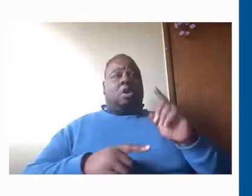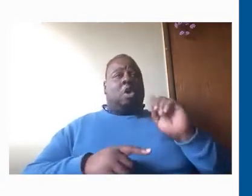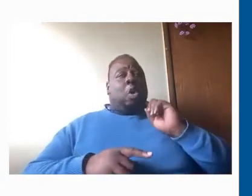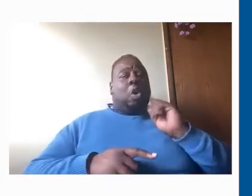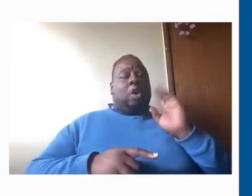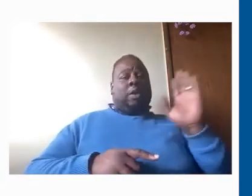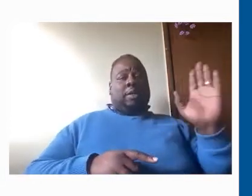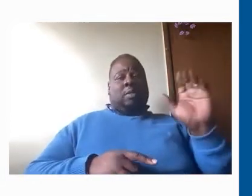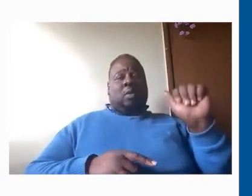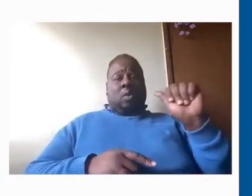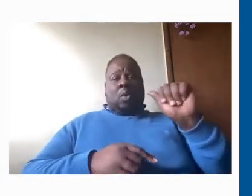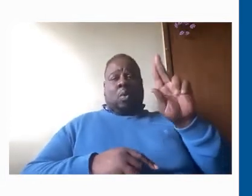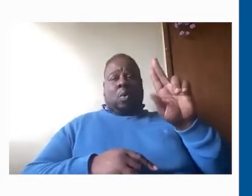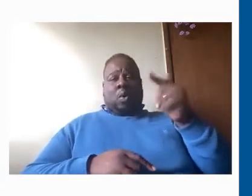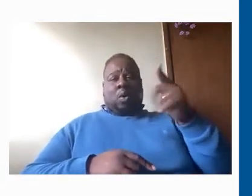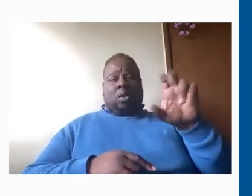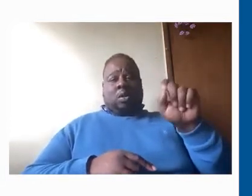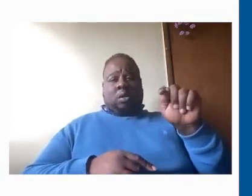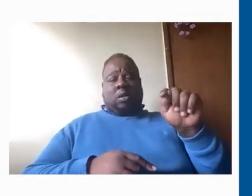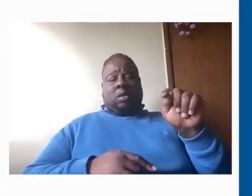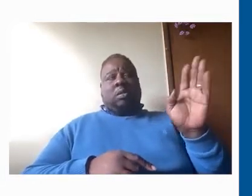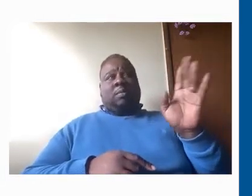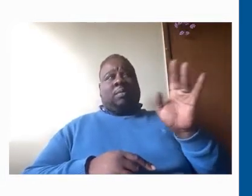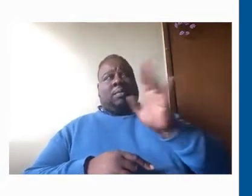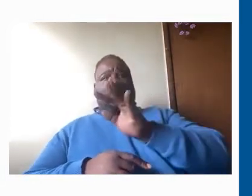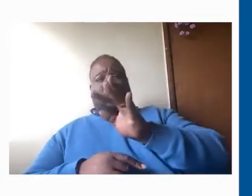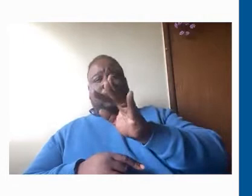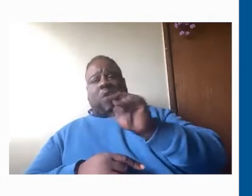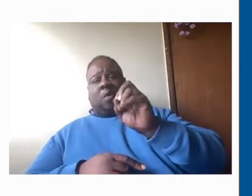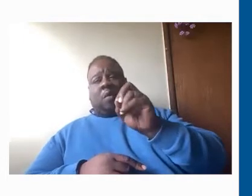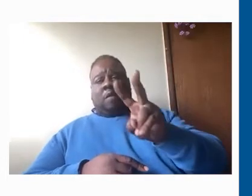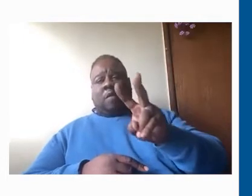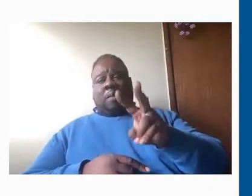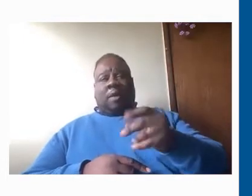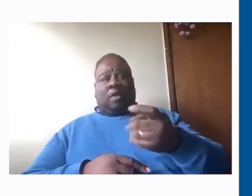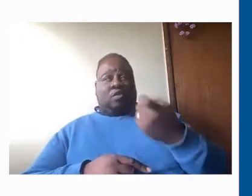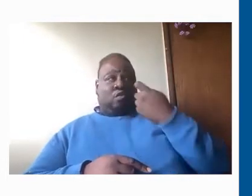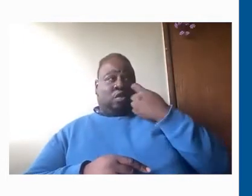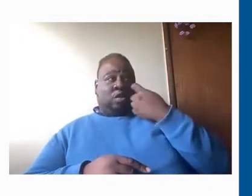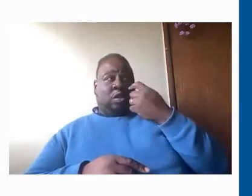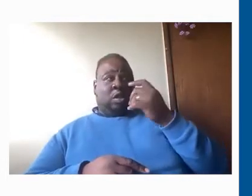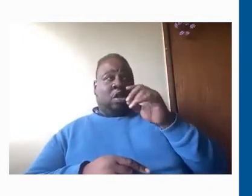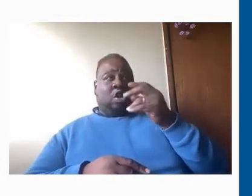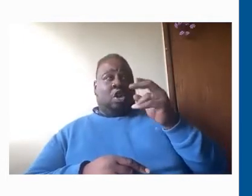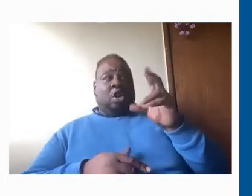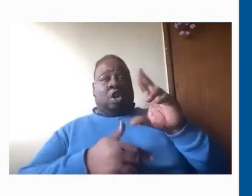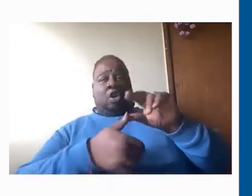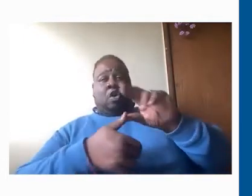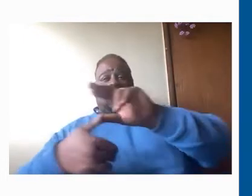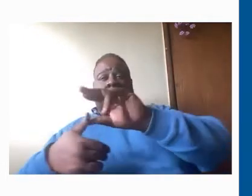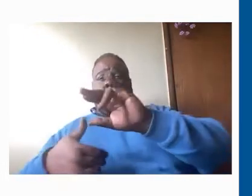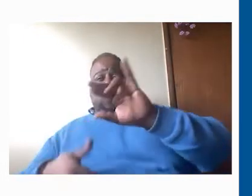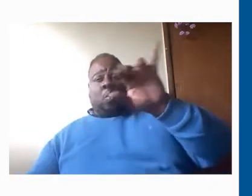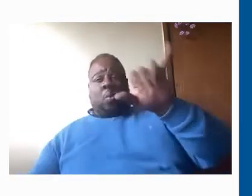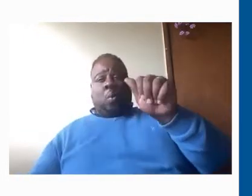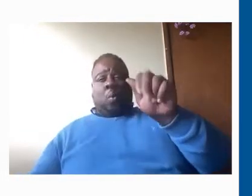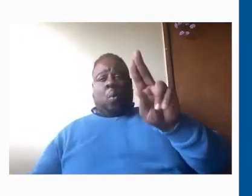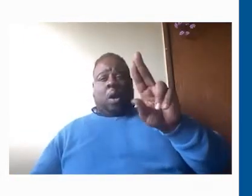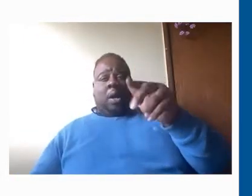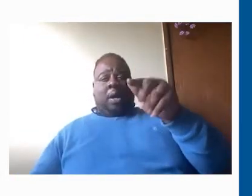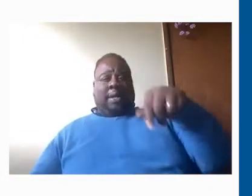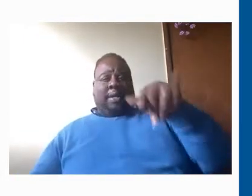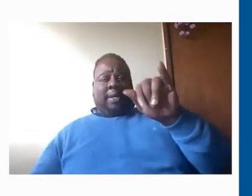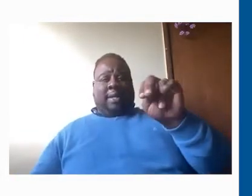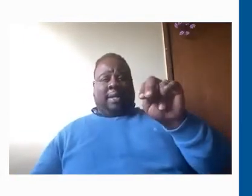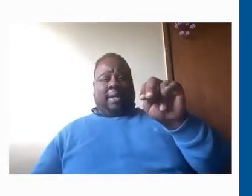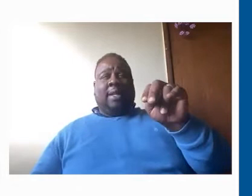happened. Also, when Hurricane Joaquin almost hit the city, barely missed the city. Those